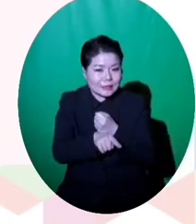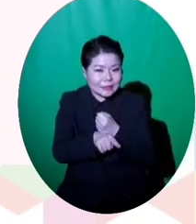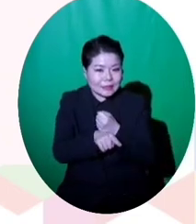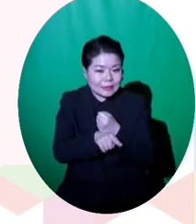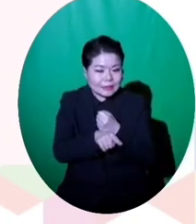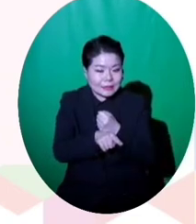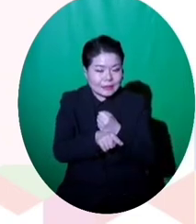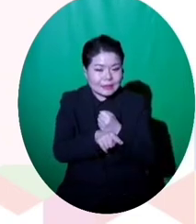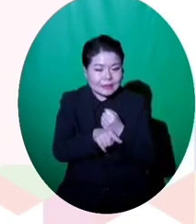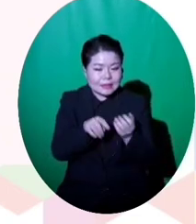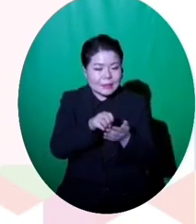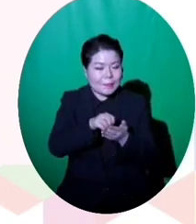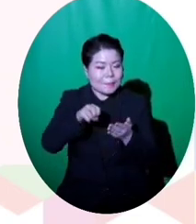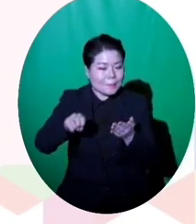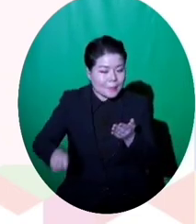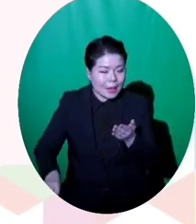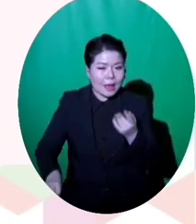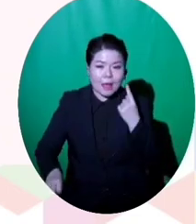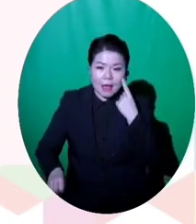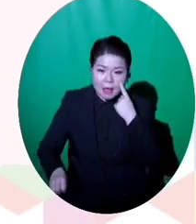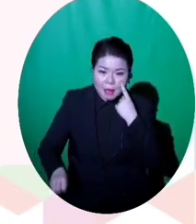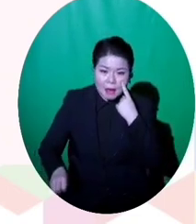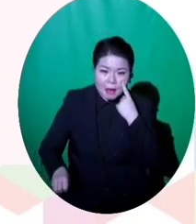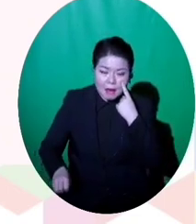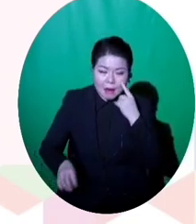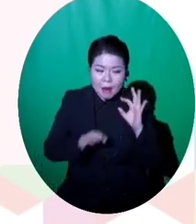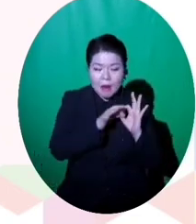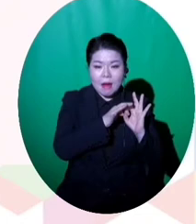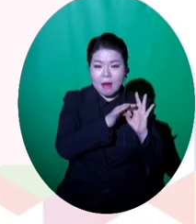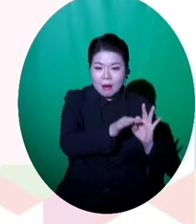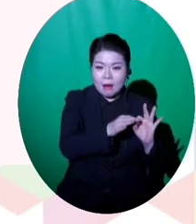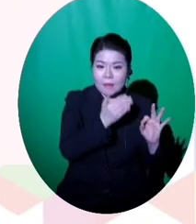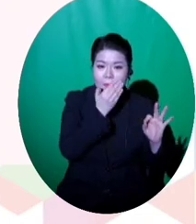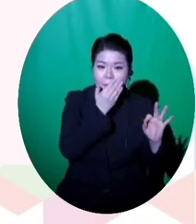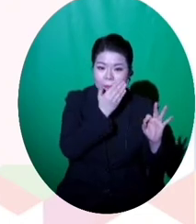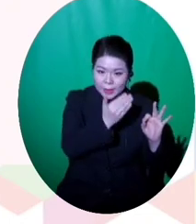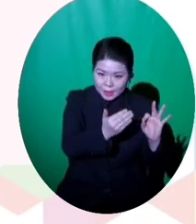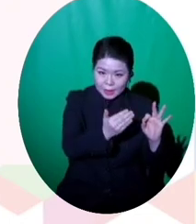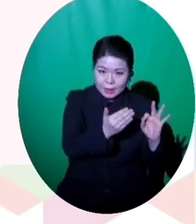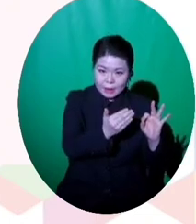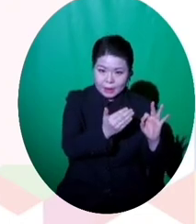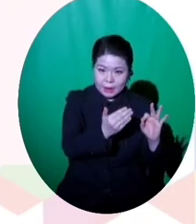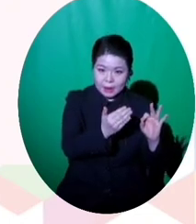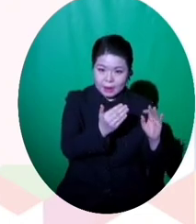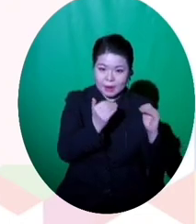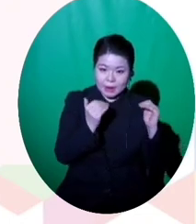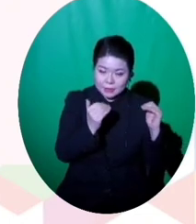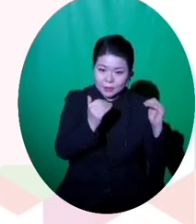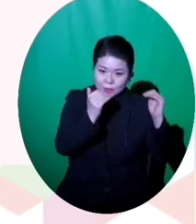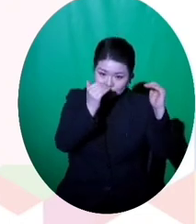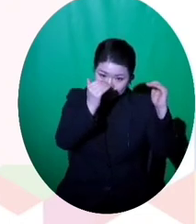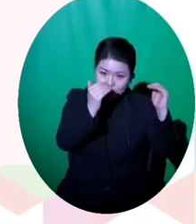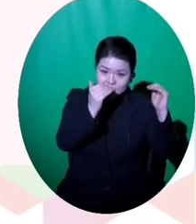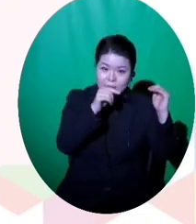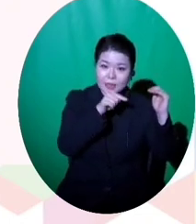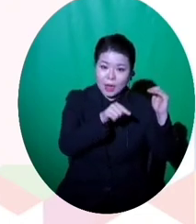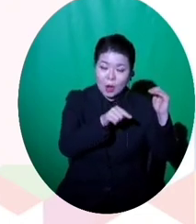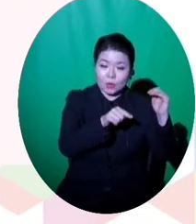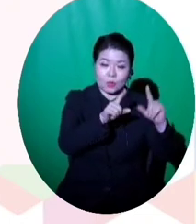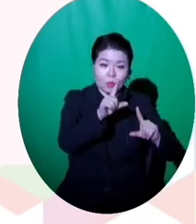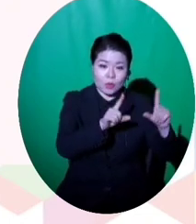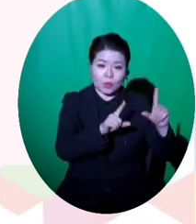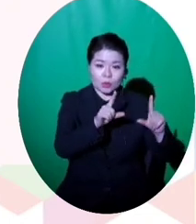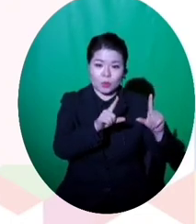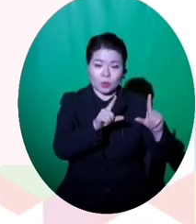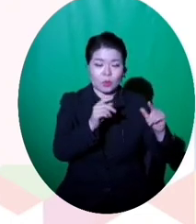really it's built on the context and the framework that the growth is positive. And can we redefine that